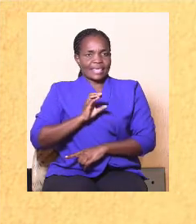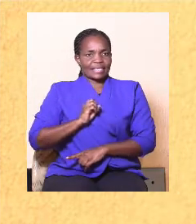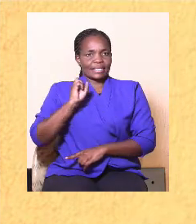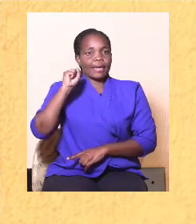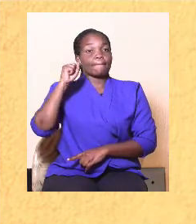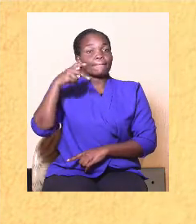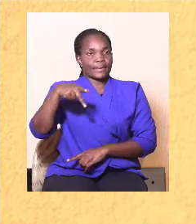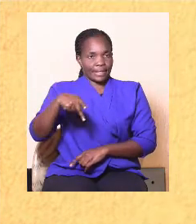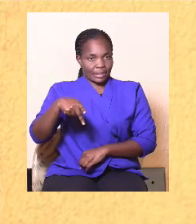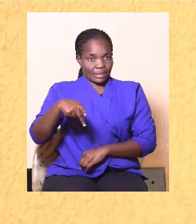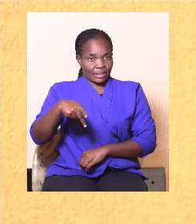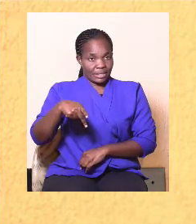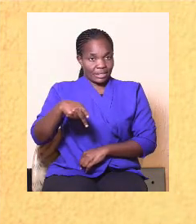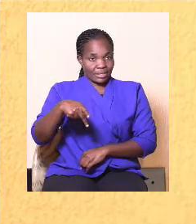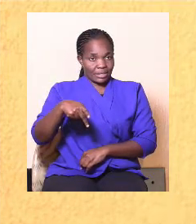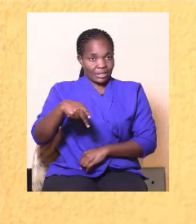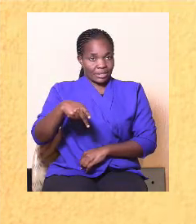available.